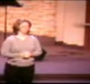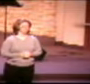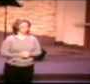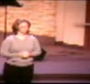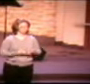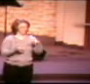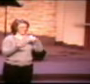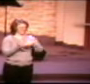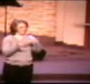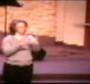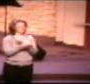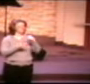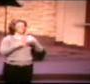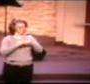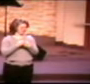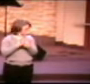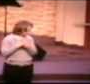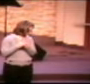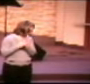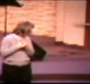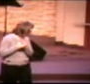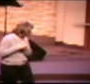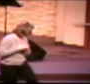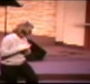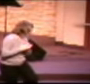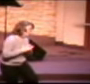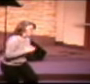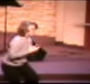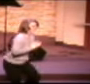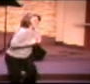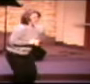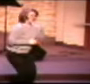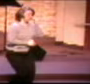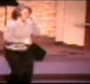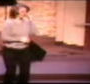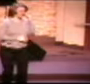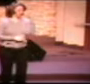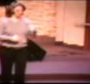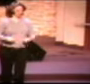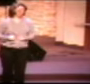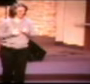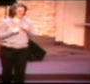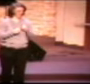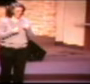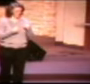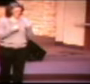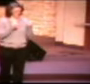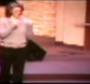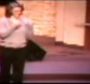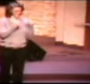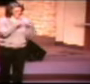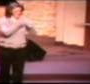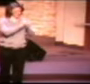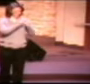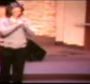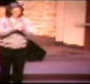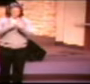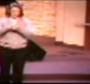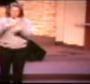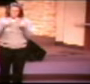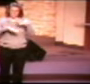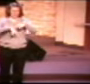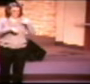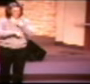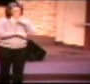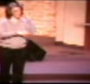this is a new beginning. But you know, life is a series of transitions, and many times we experience new